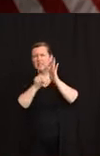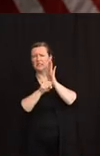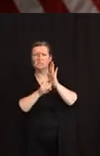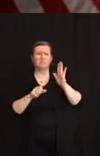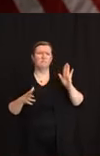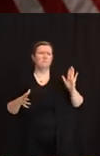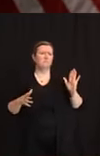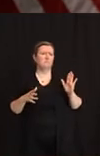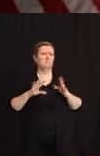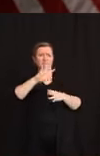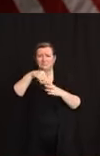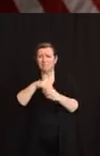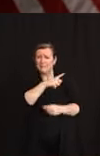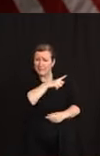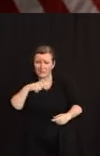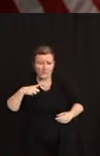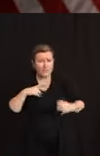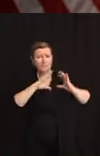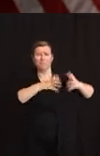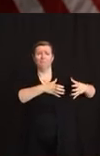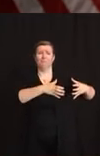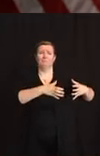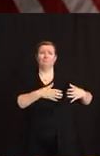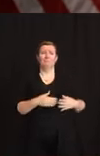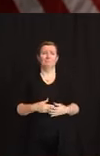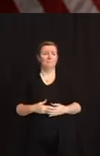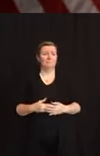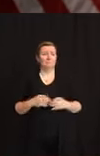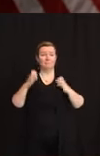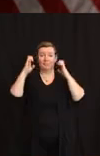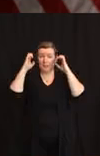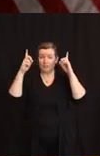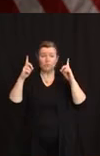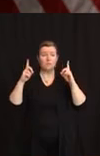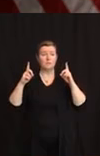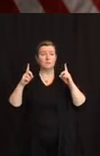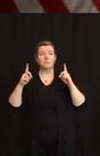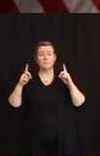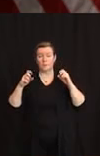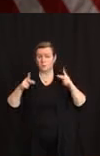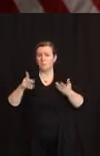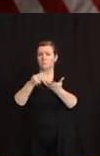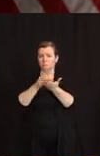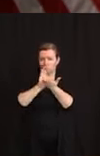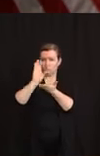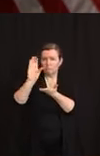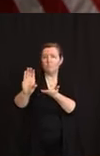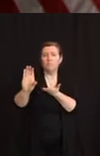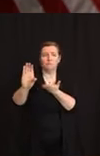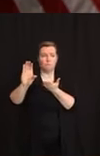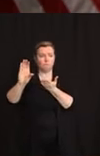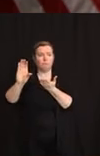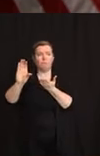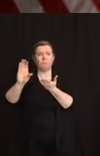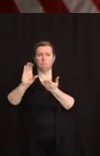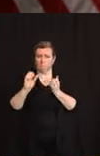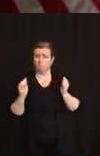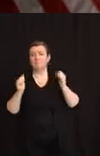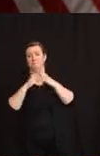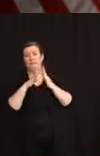legislature, Educational Opportunity Fund, by the way, born thanks to him 51 years ago,